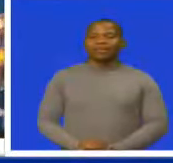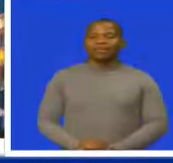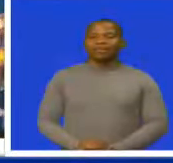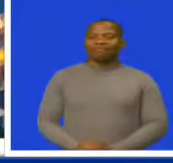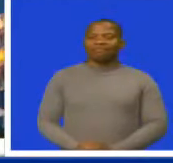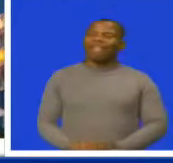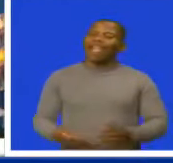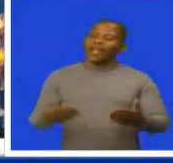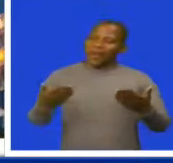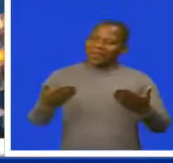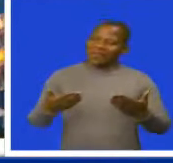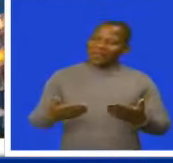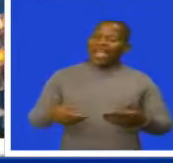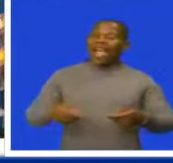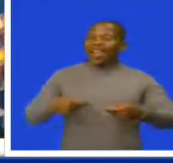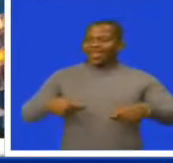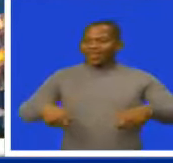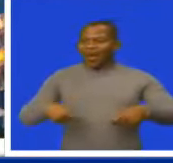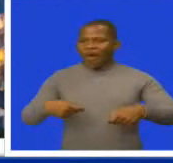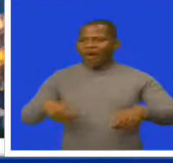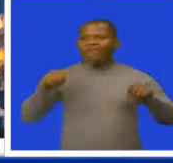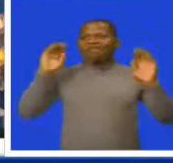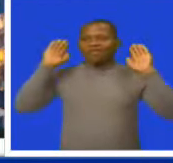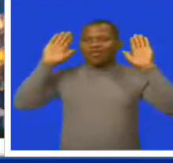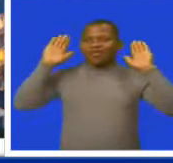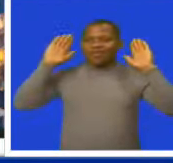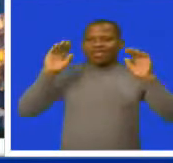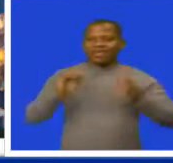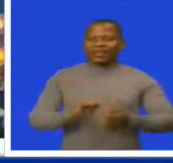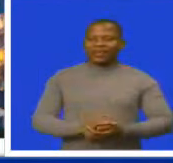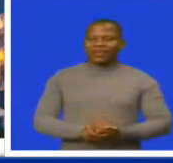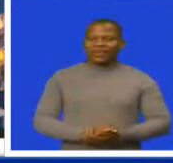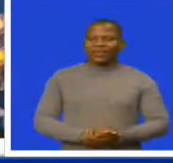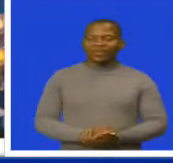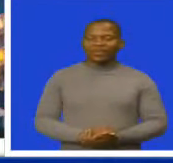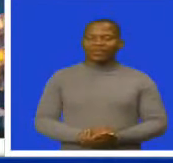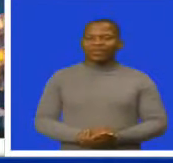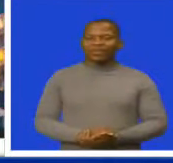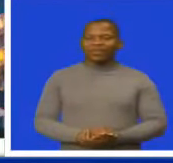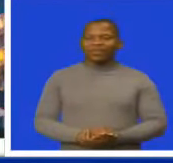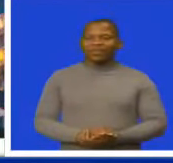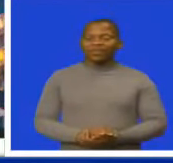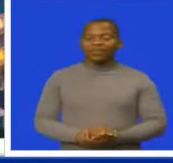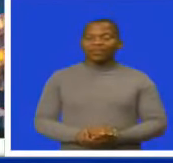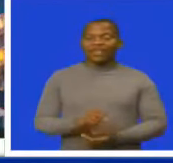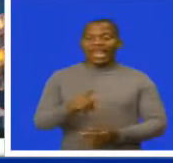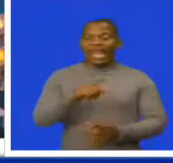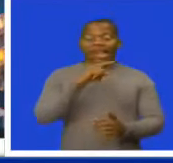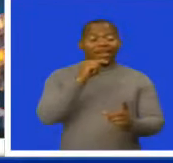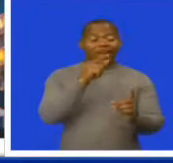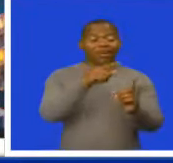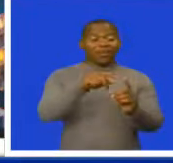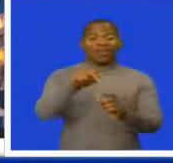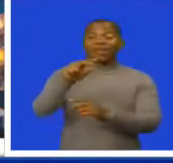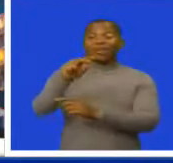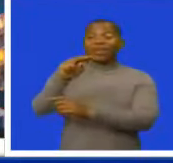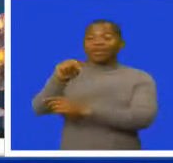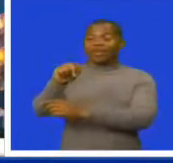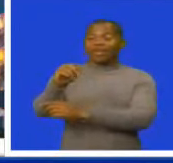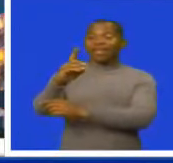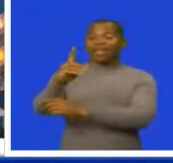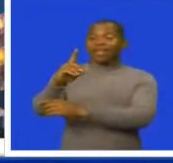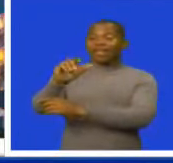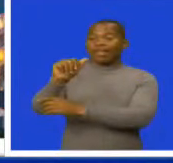Sekufusele ngwane lomuhle siphinde sikwamukele eTindzabeni tetemidlalo. Phindile ndlandla lobuke imali enkampanini lebolekisa imali